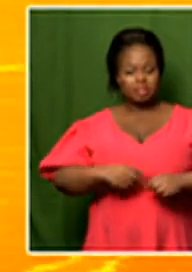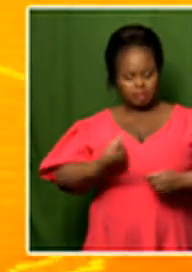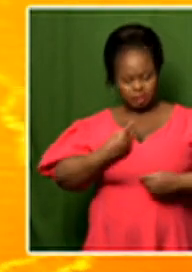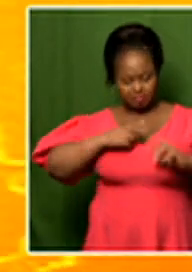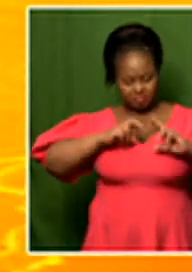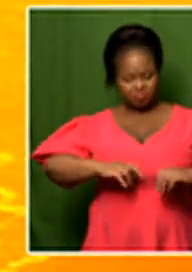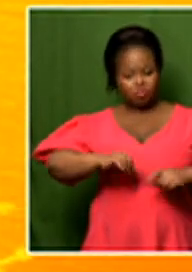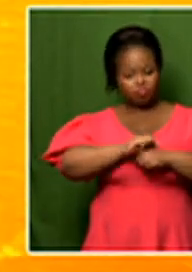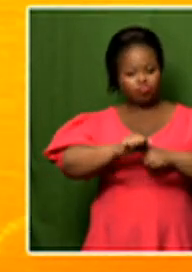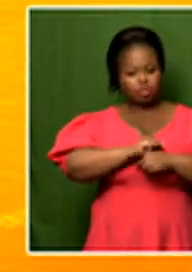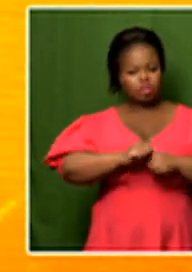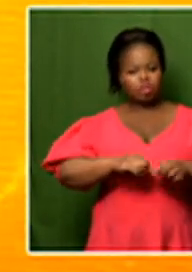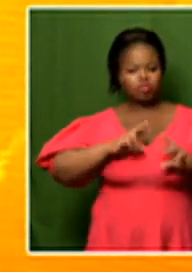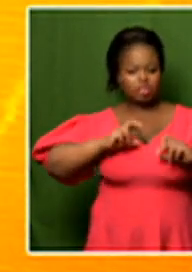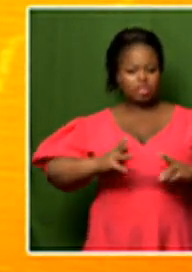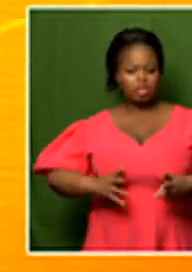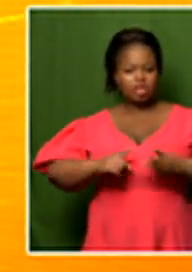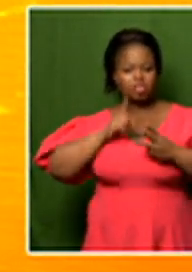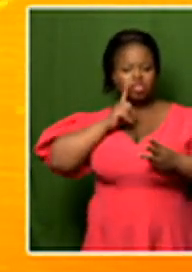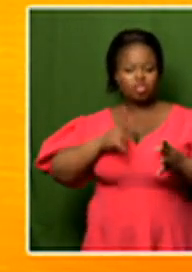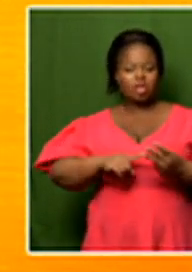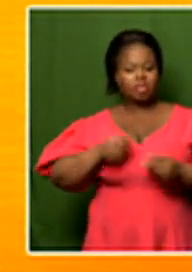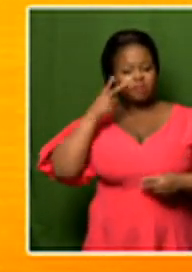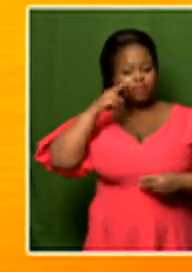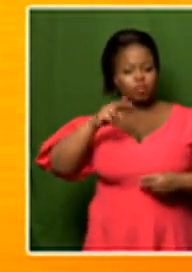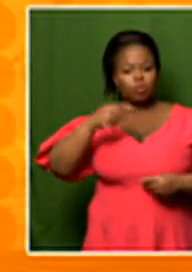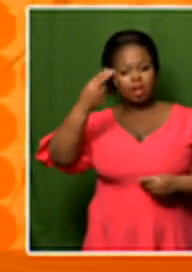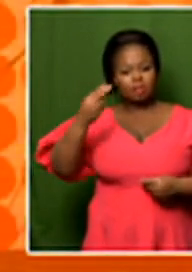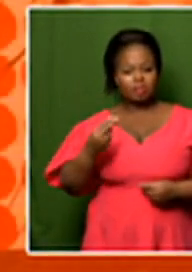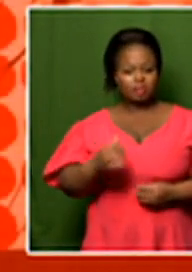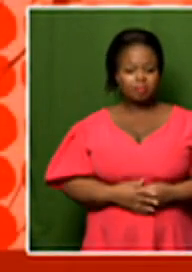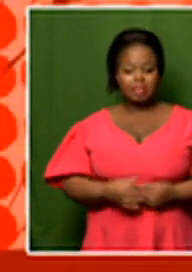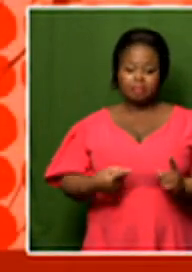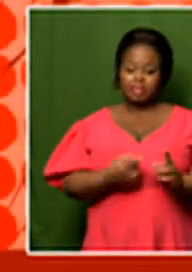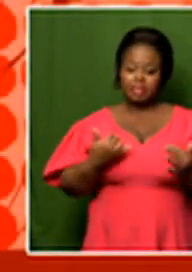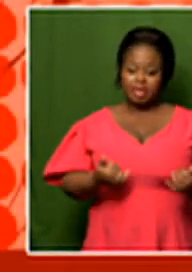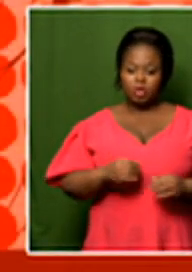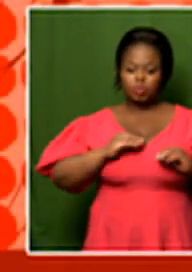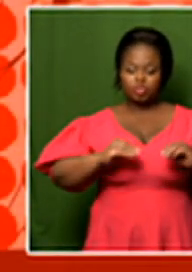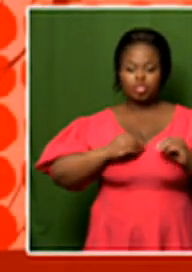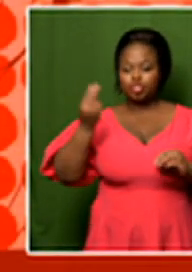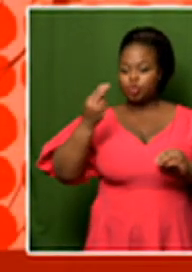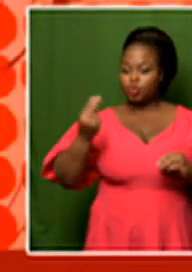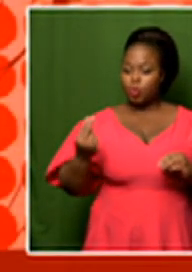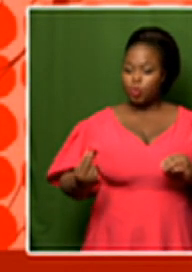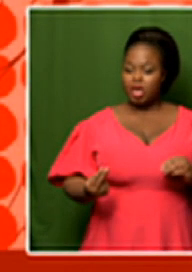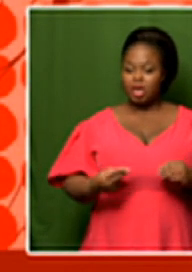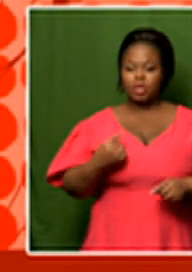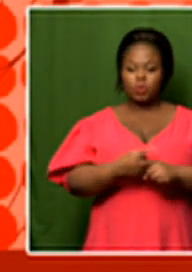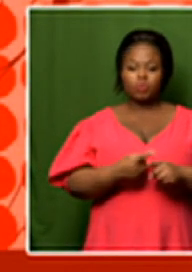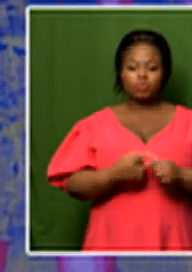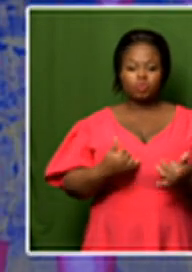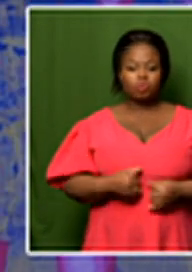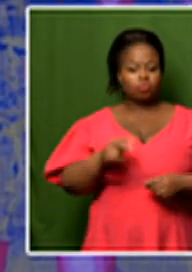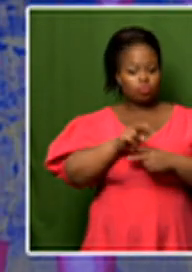Her practice as an artist, as a researcher, a teacher and visual artist. Now, she's currently teaching drawing and illustration